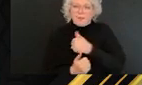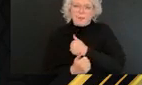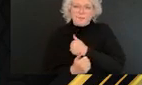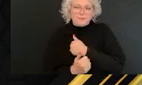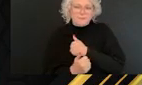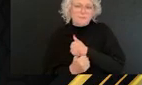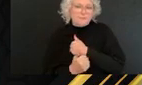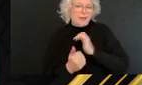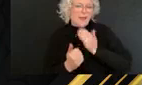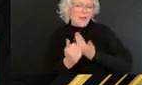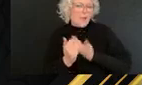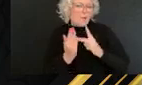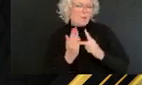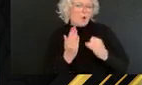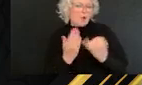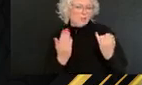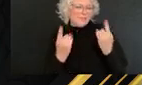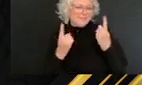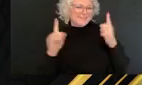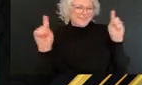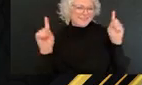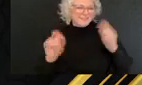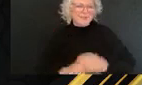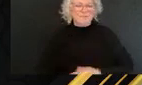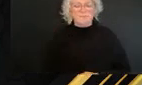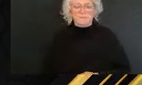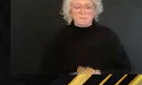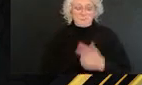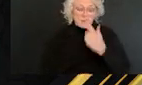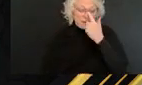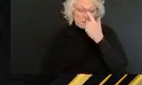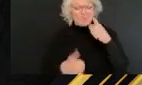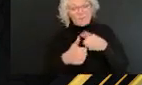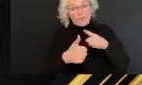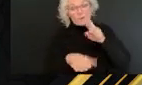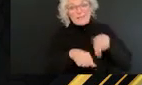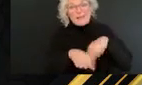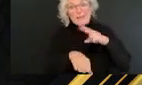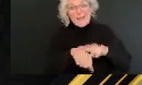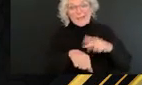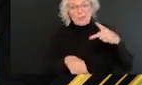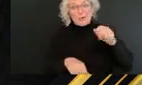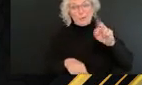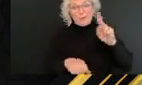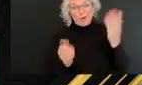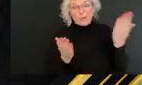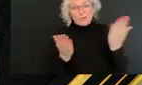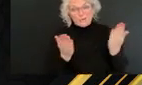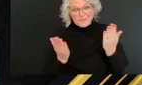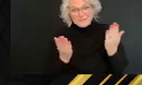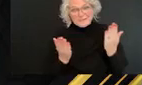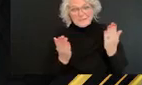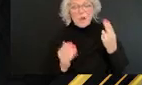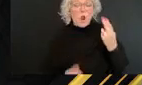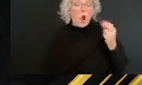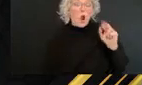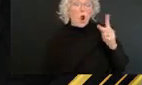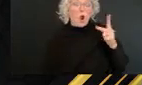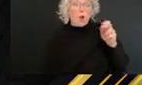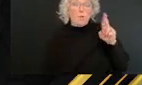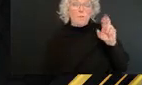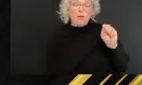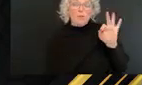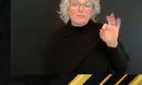to making the Uni Description Project successful, starting, of course, with the National Park Service. It's Harpers